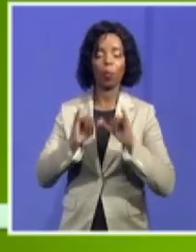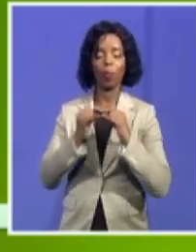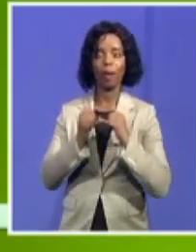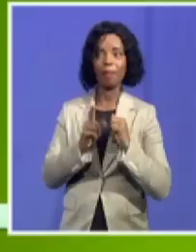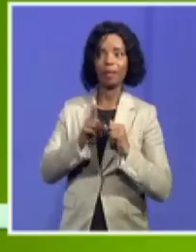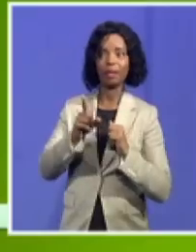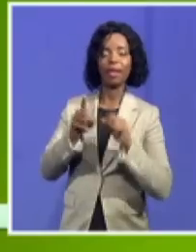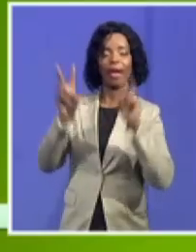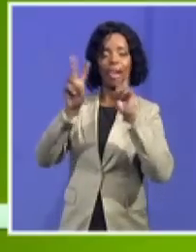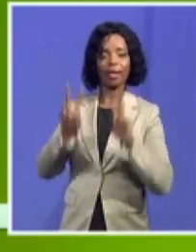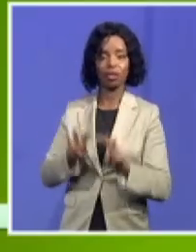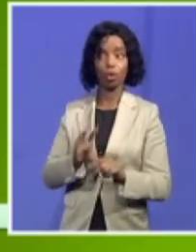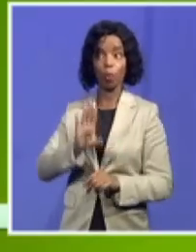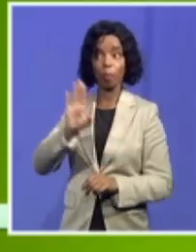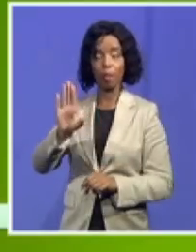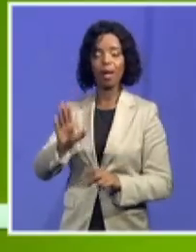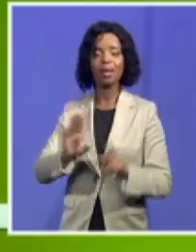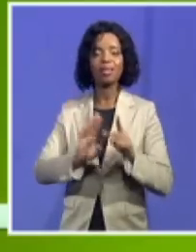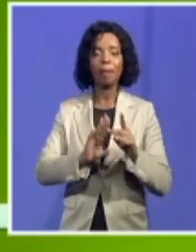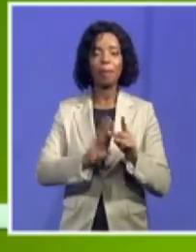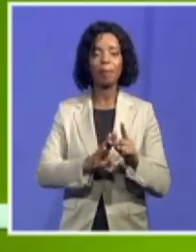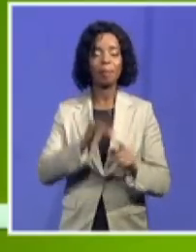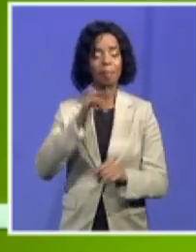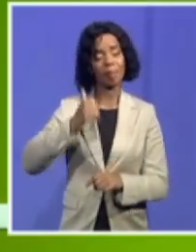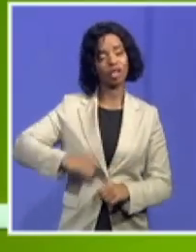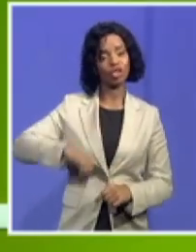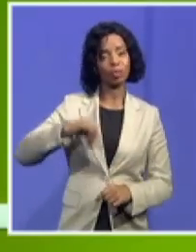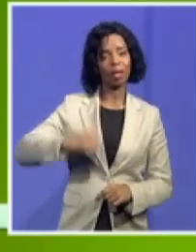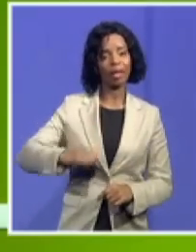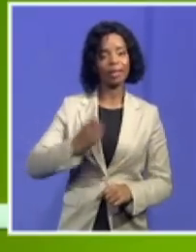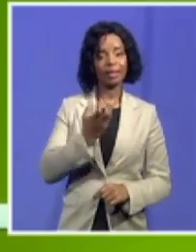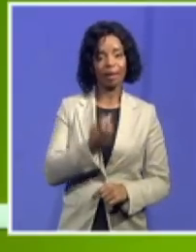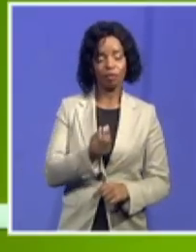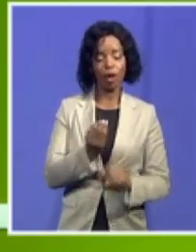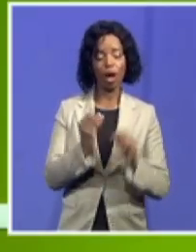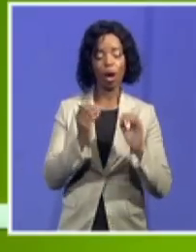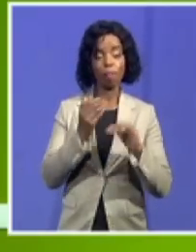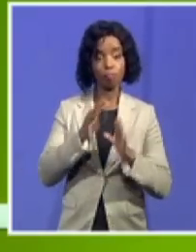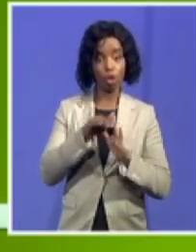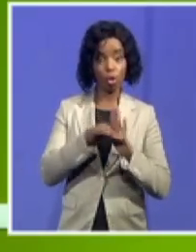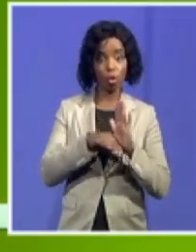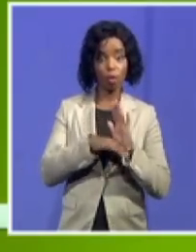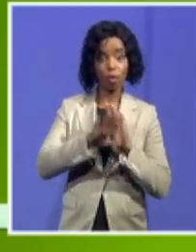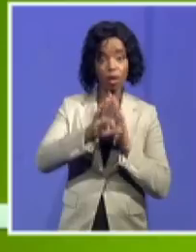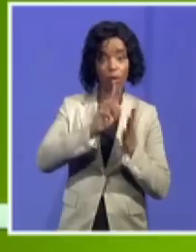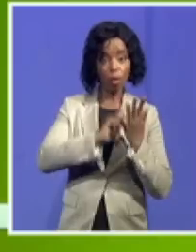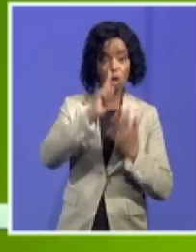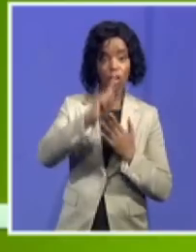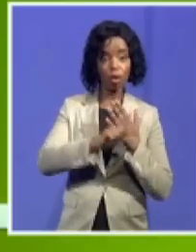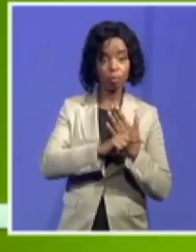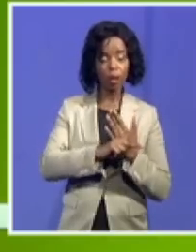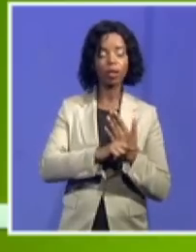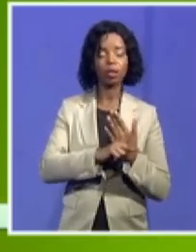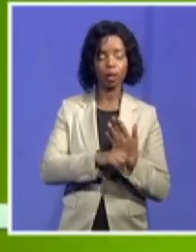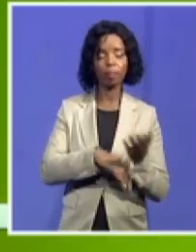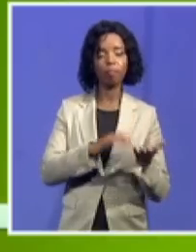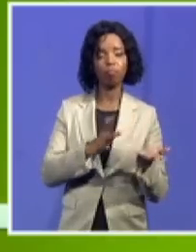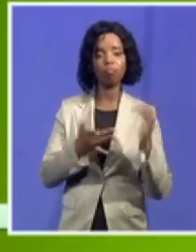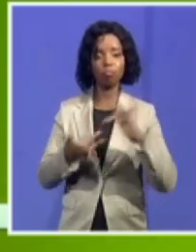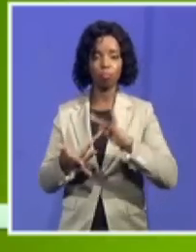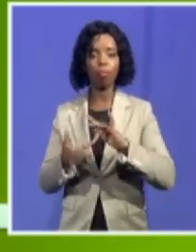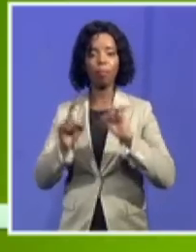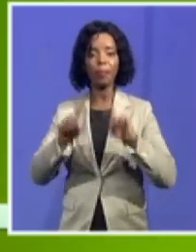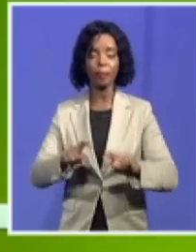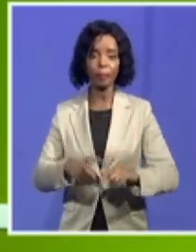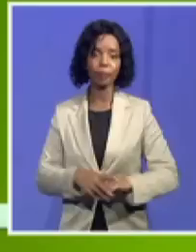as well as municipalities to link such projects to the grid. According to the Minerals Council South